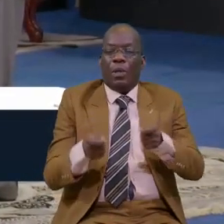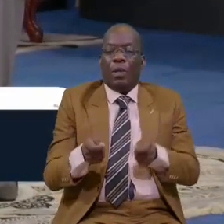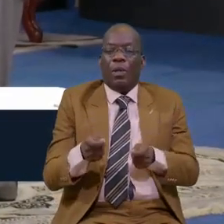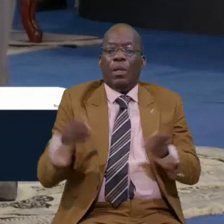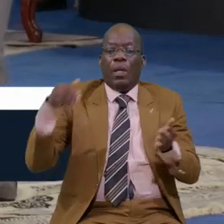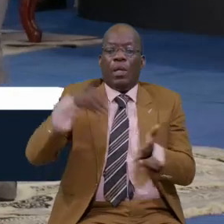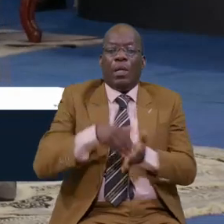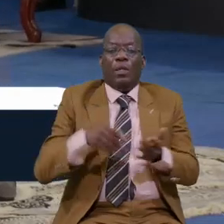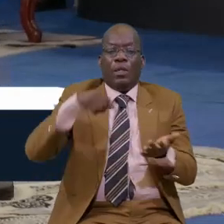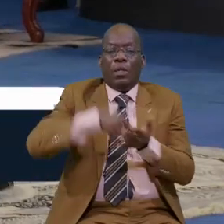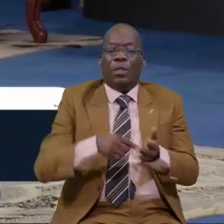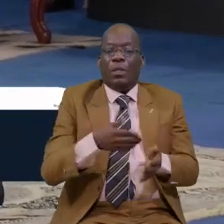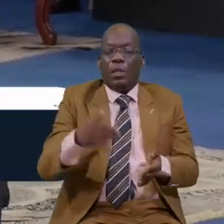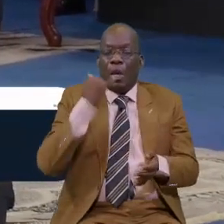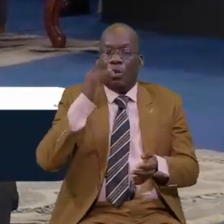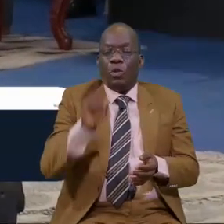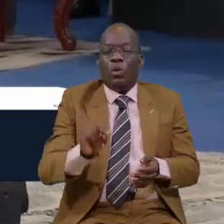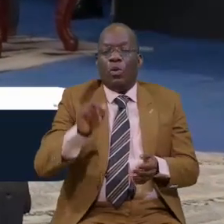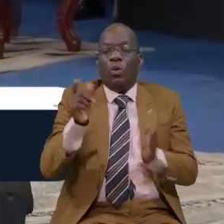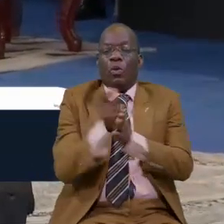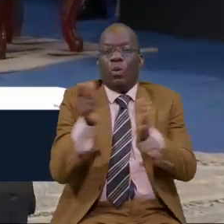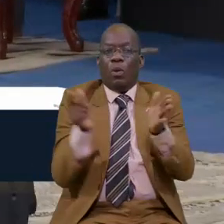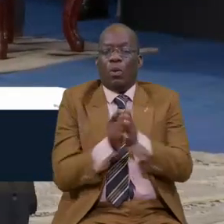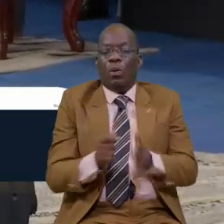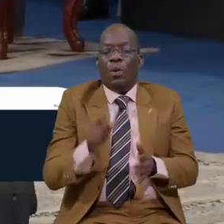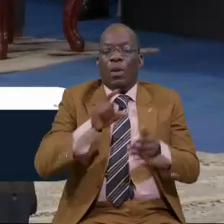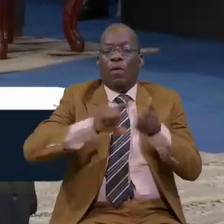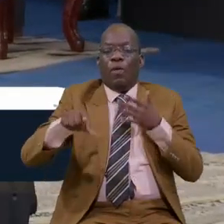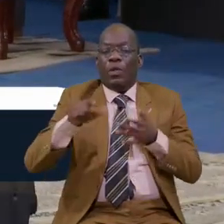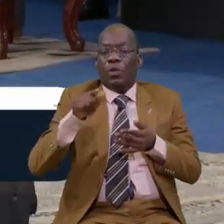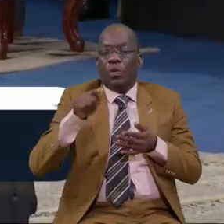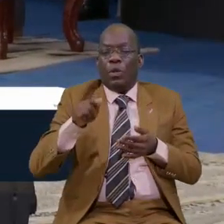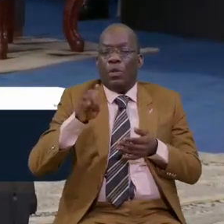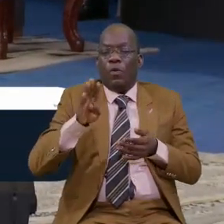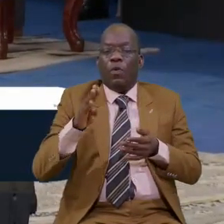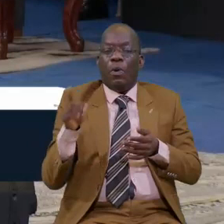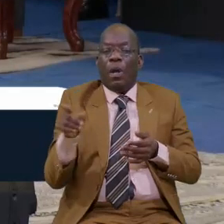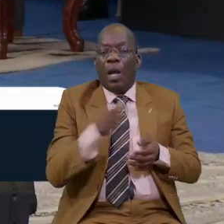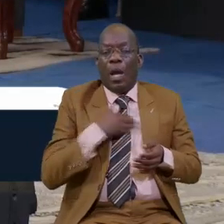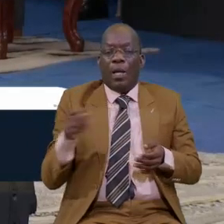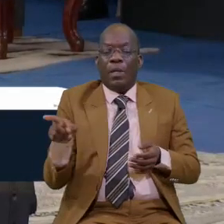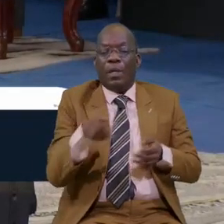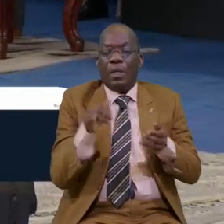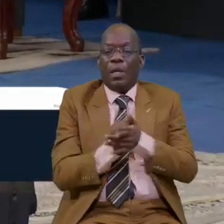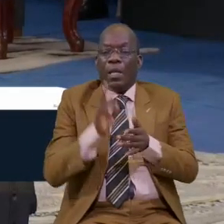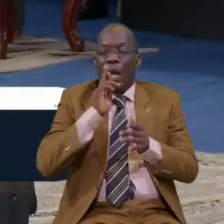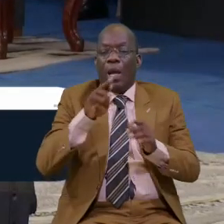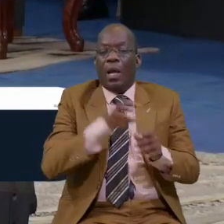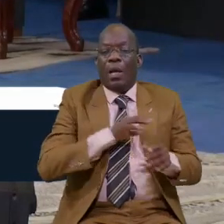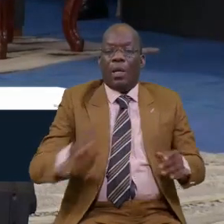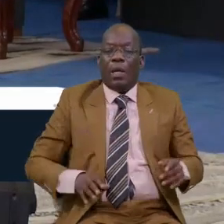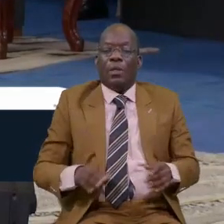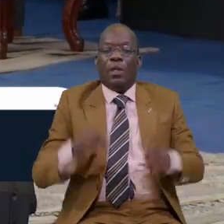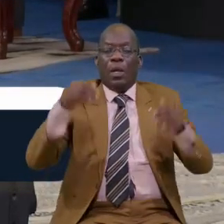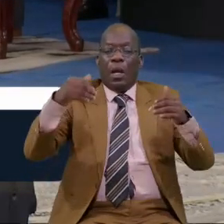is no law. Verse 24. And they that have crucified, and they that are Christ, have crucified the